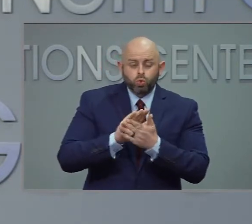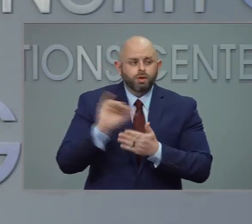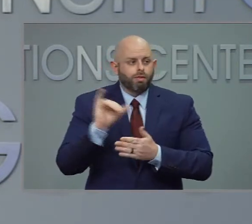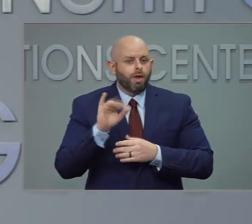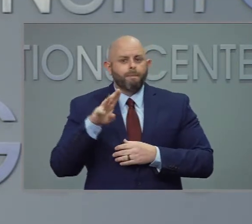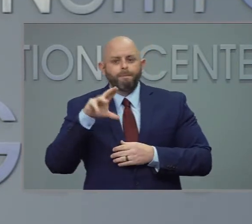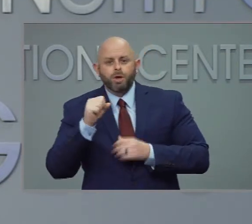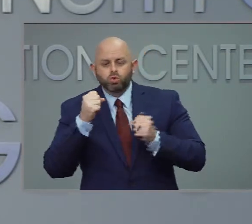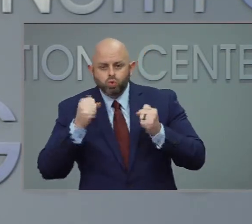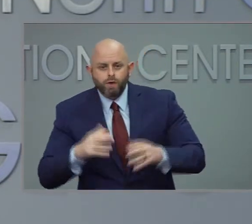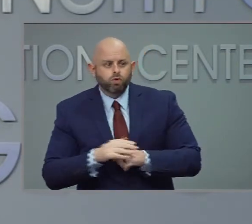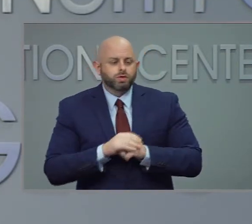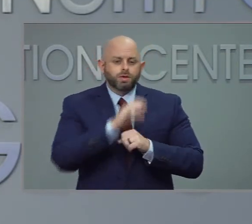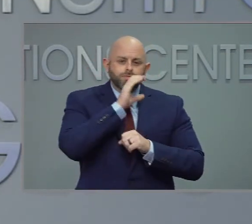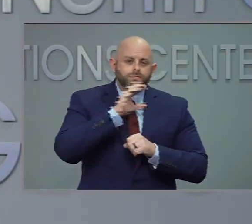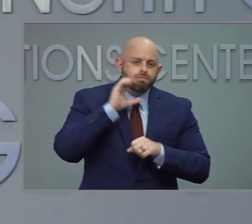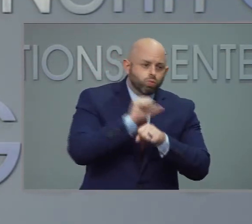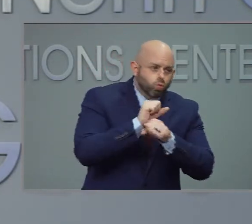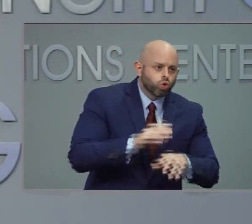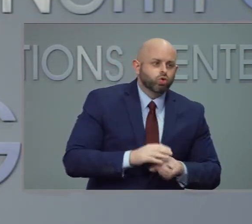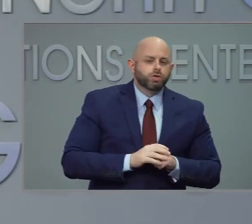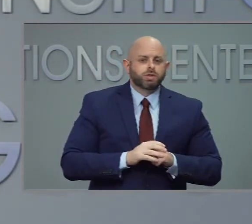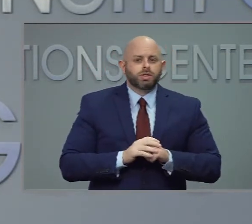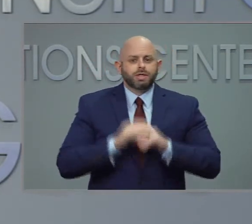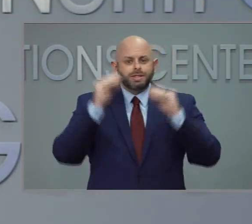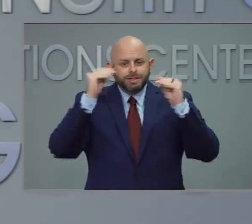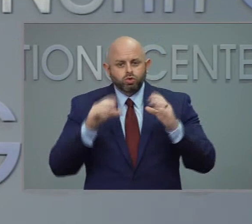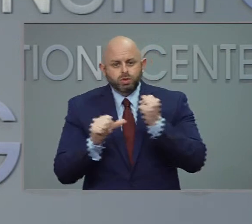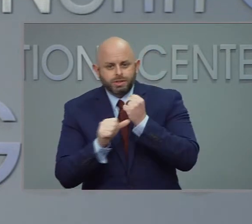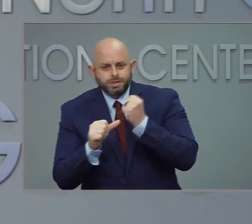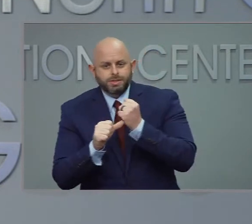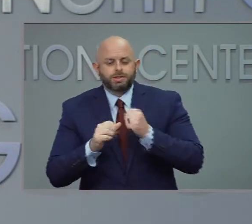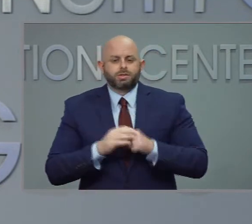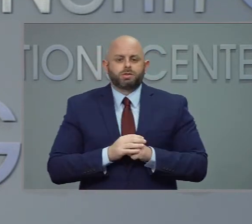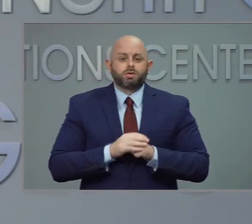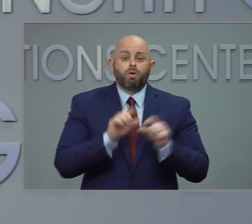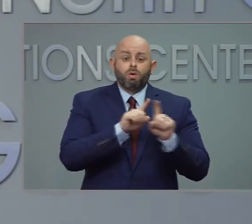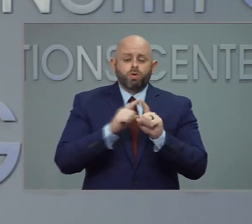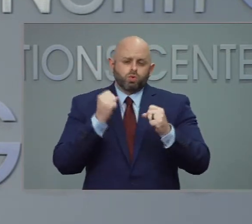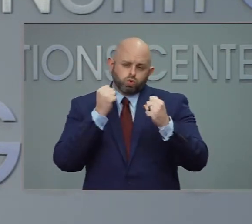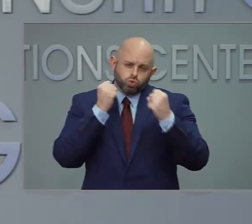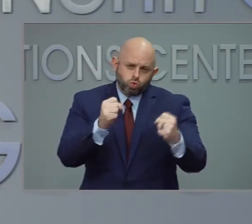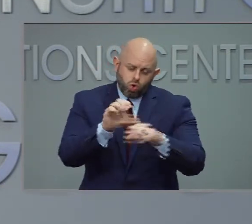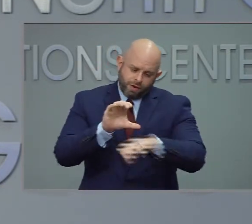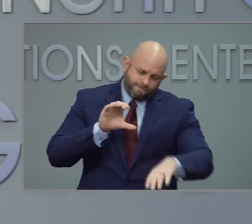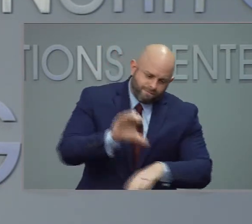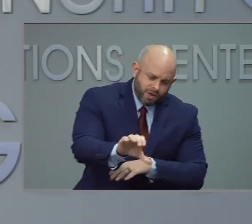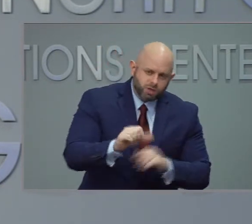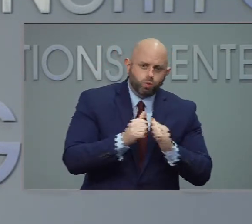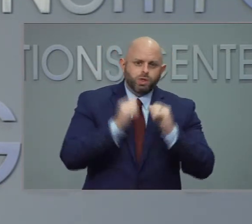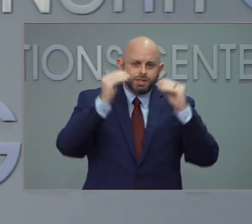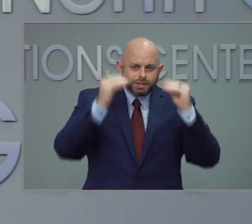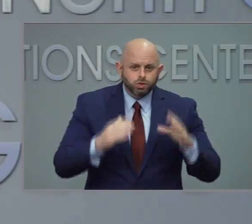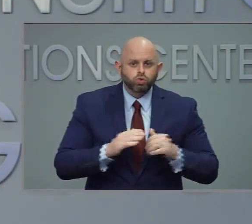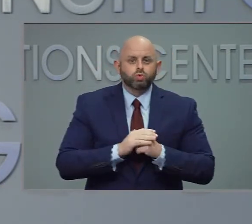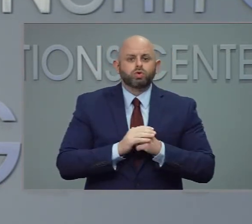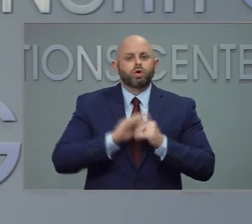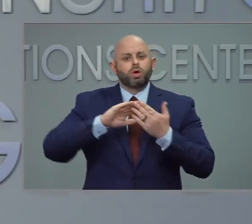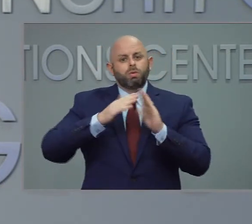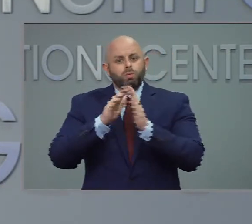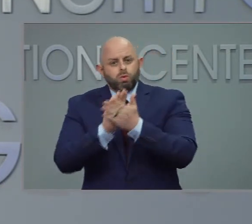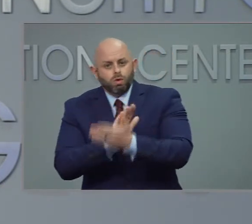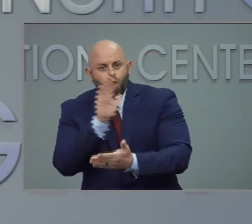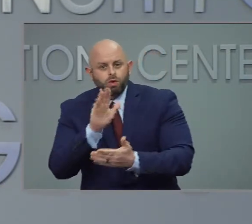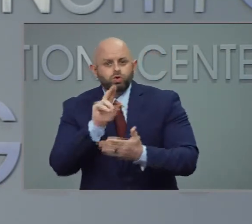cafeteria workers, and teacher assistants. It also makes strong investments in our teachers, community college, and